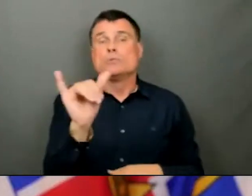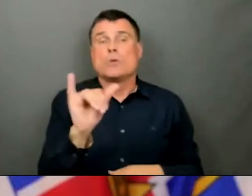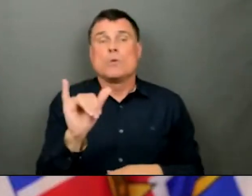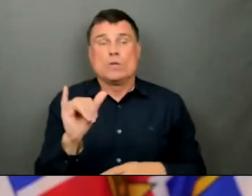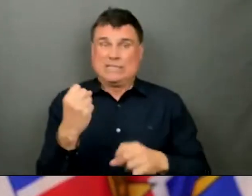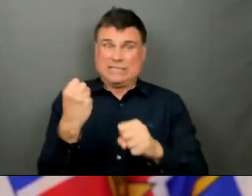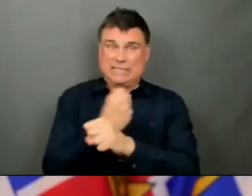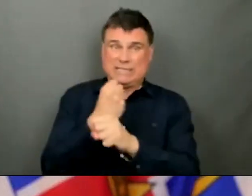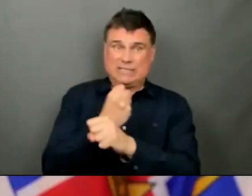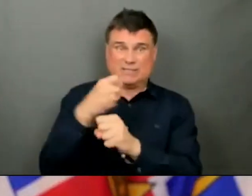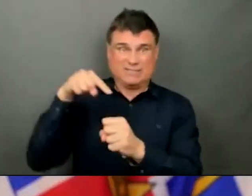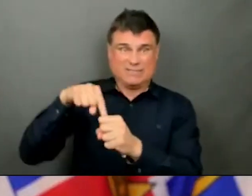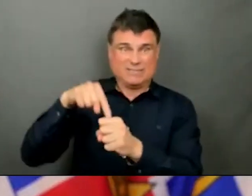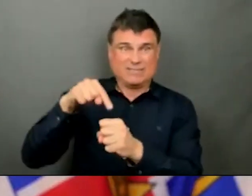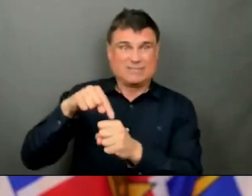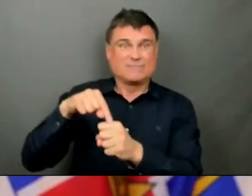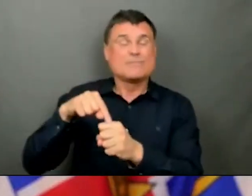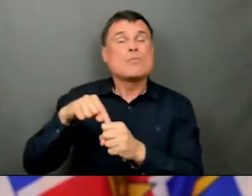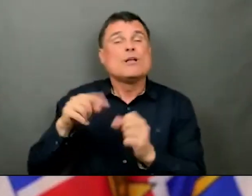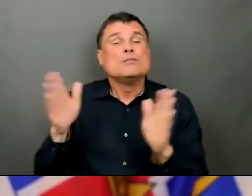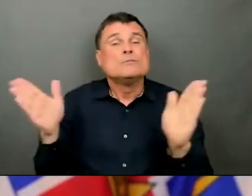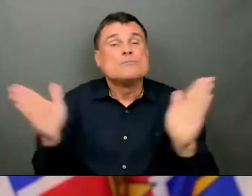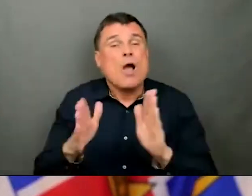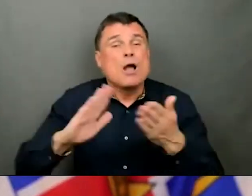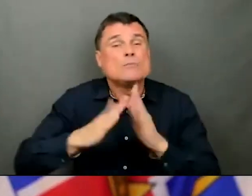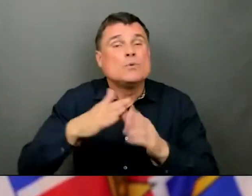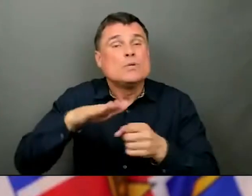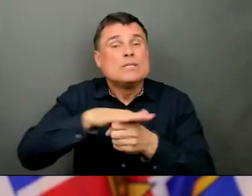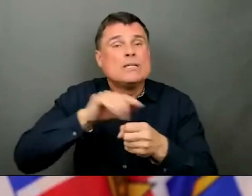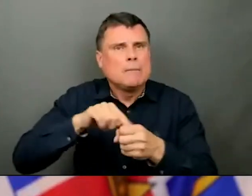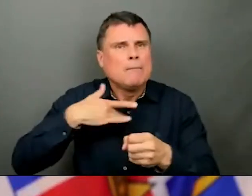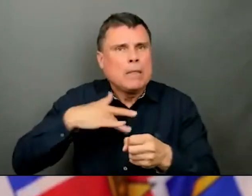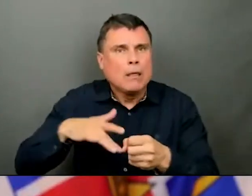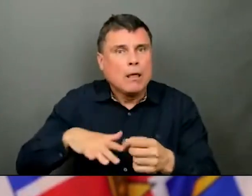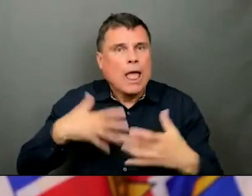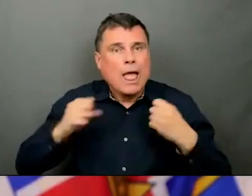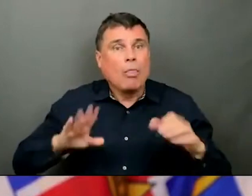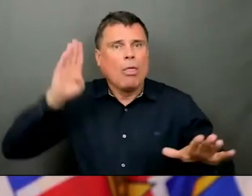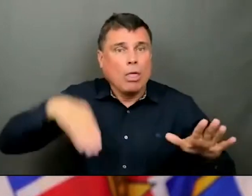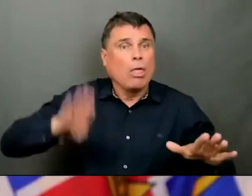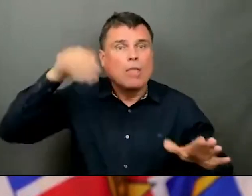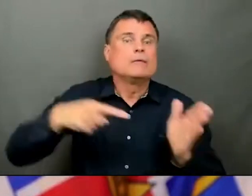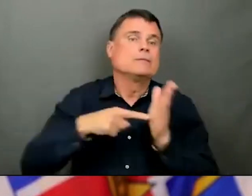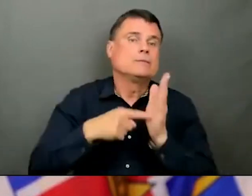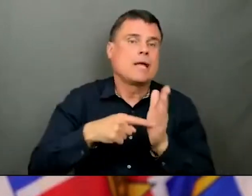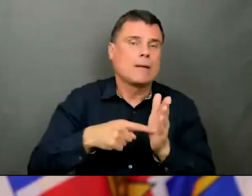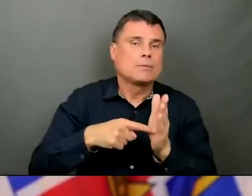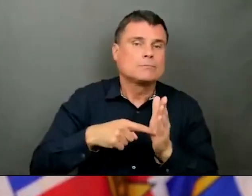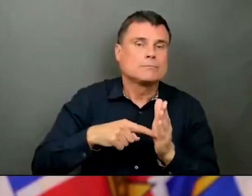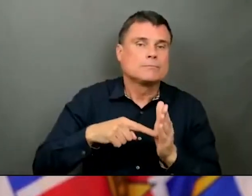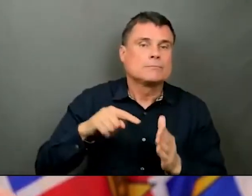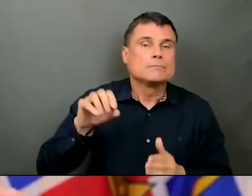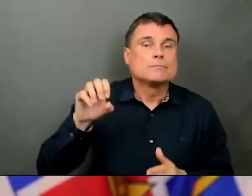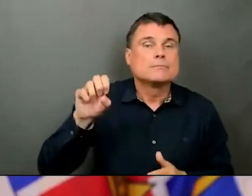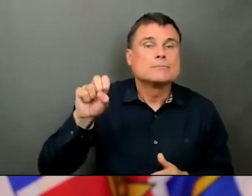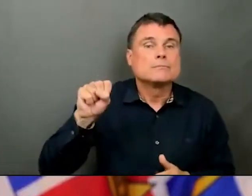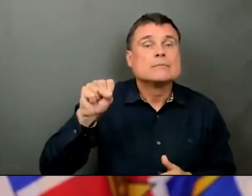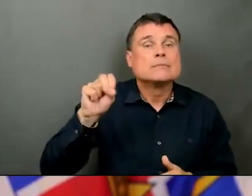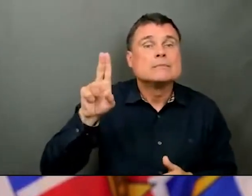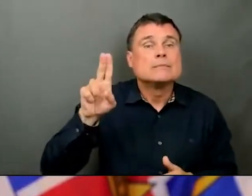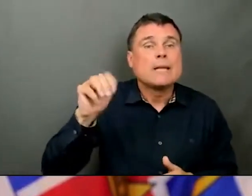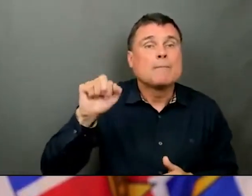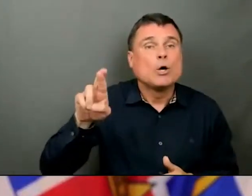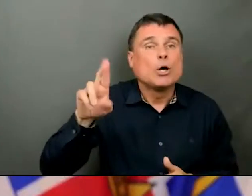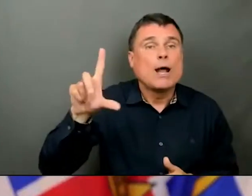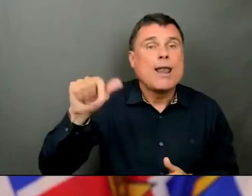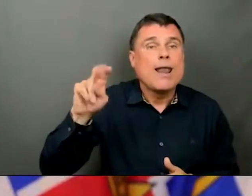lot of fluctuation. We saw that in places like Summerland, for example, where case rates went up